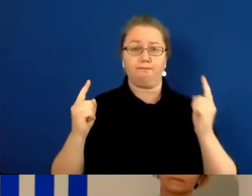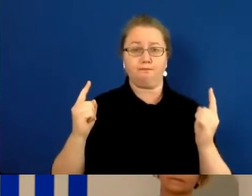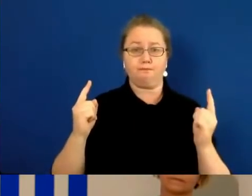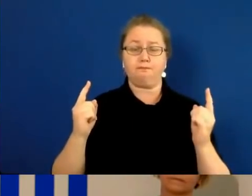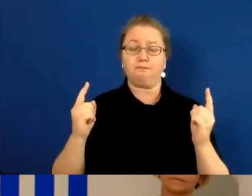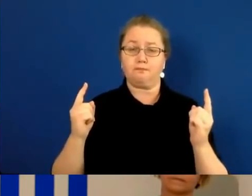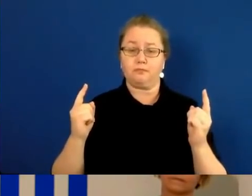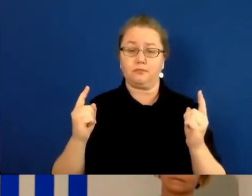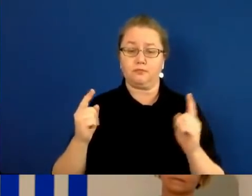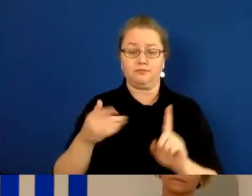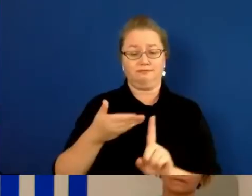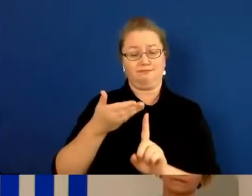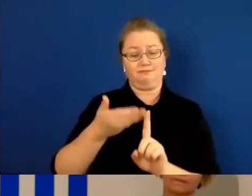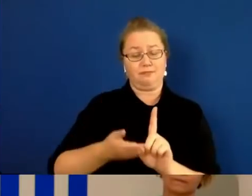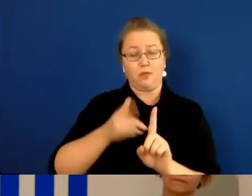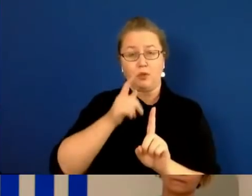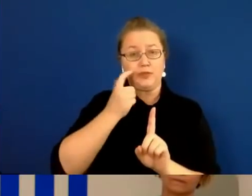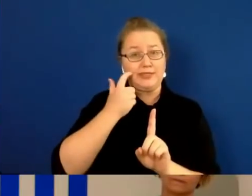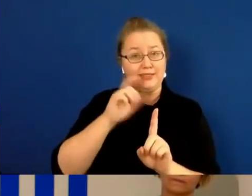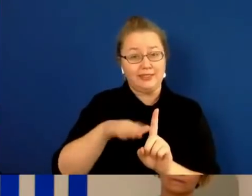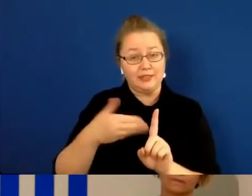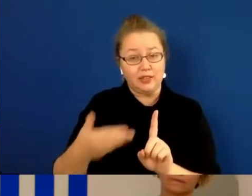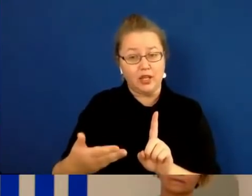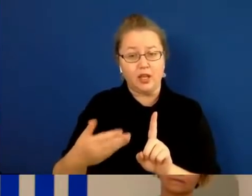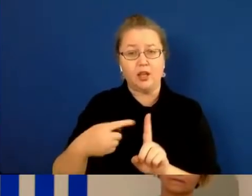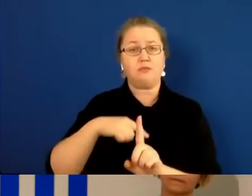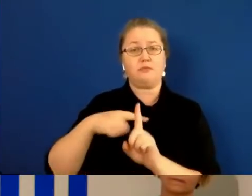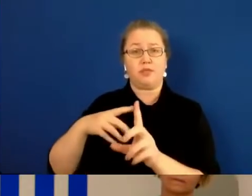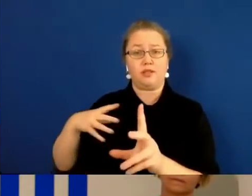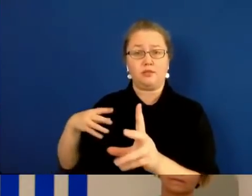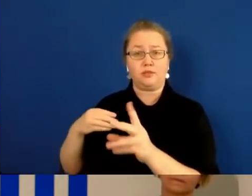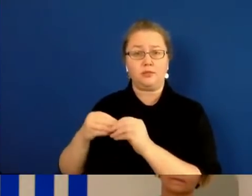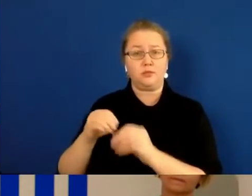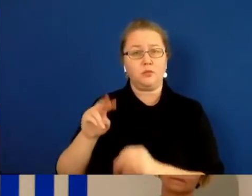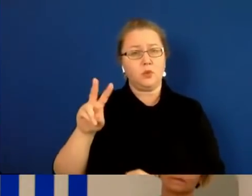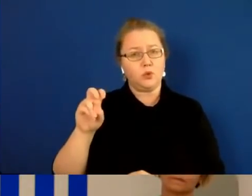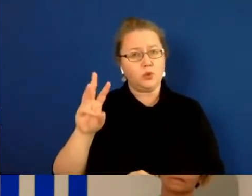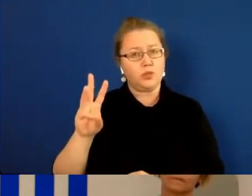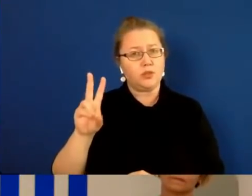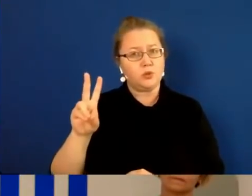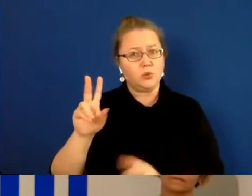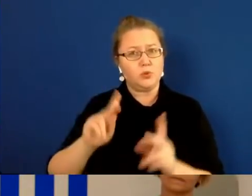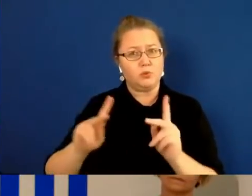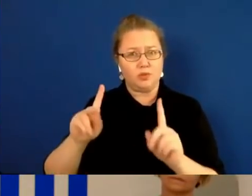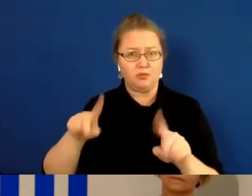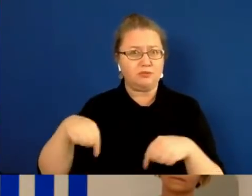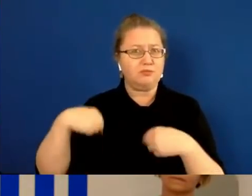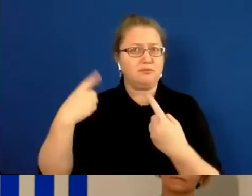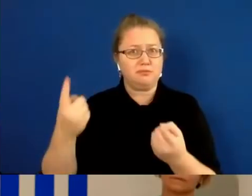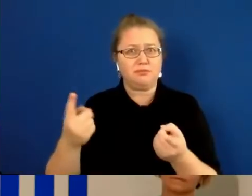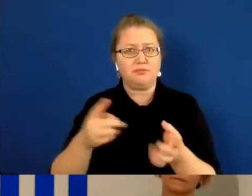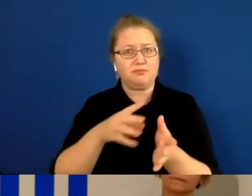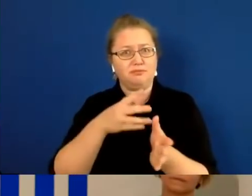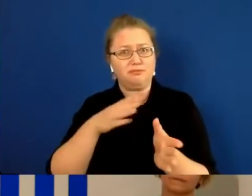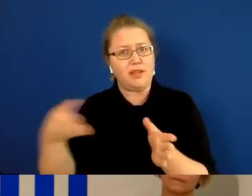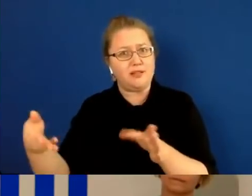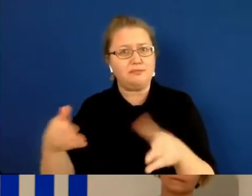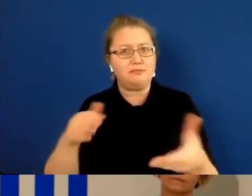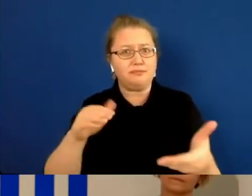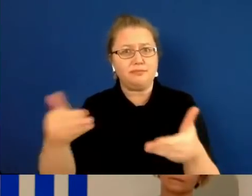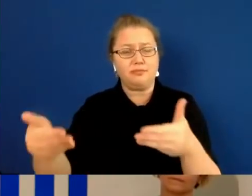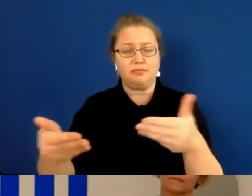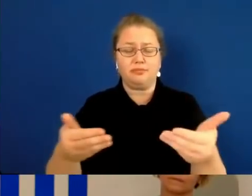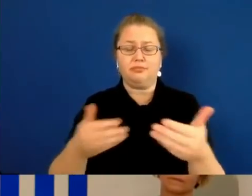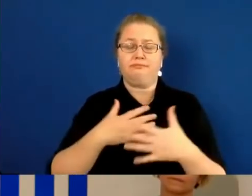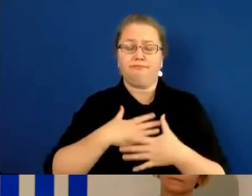as much as we want to, be close to people when really they need us, to visit their homes. And the changing in the way that we celebrate